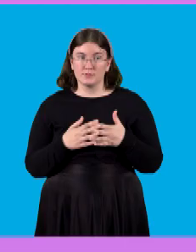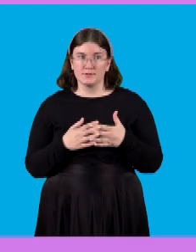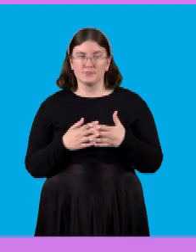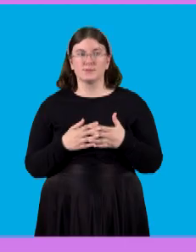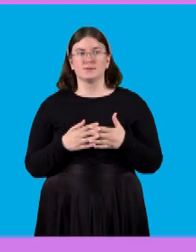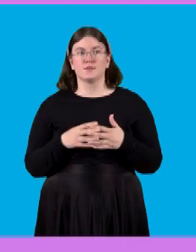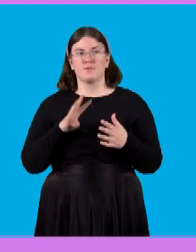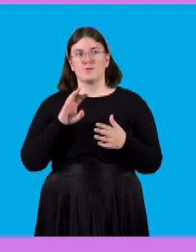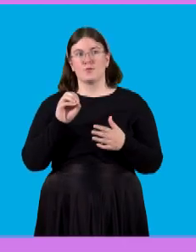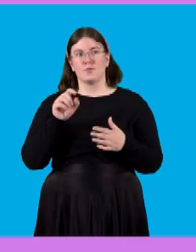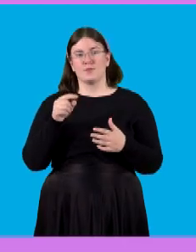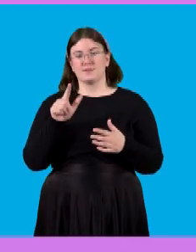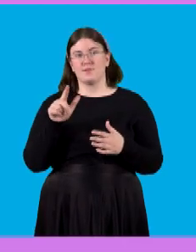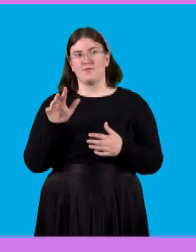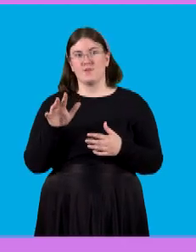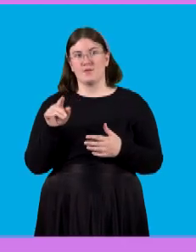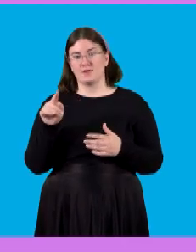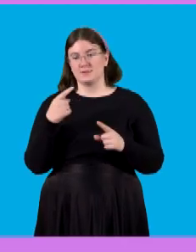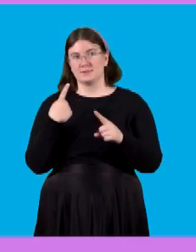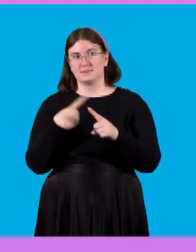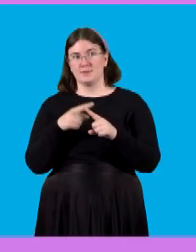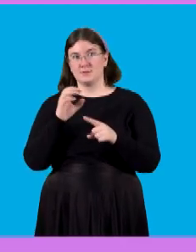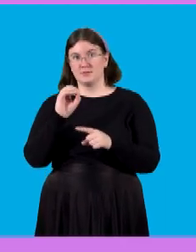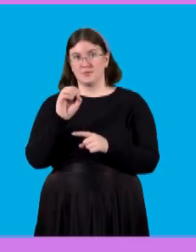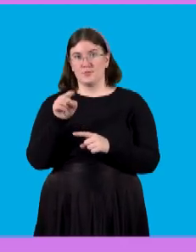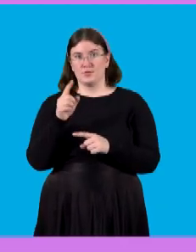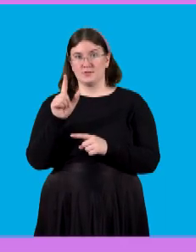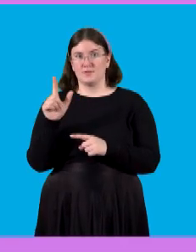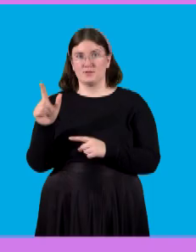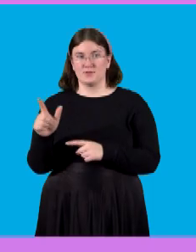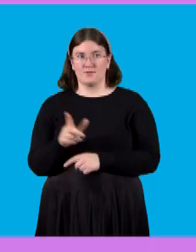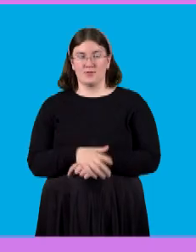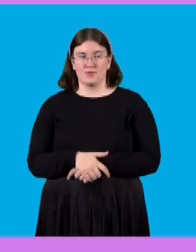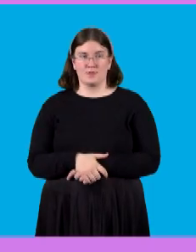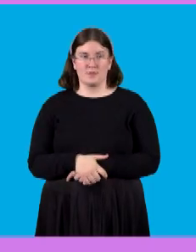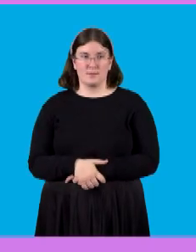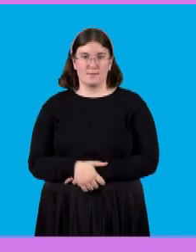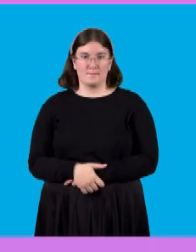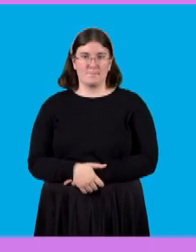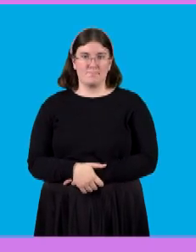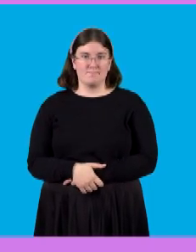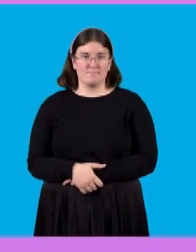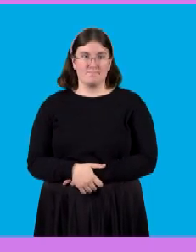dollars. Okay, so it's 40.75 multiplied by 0.77.